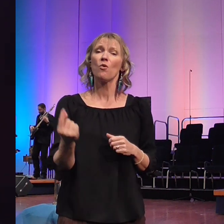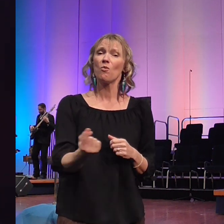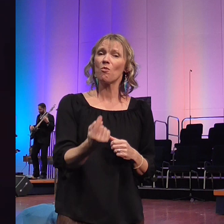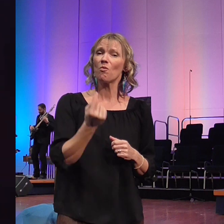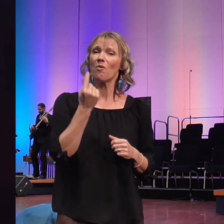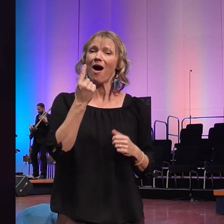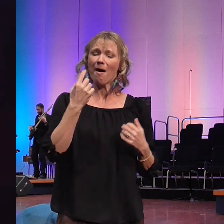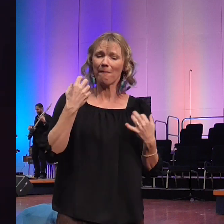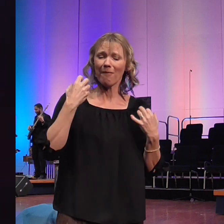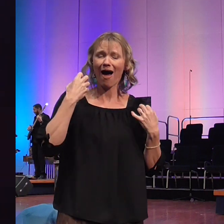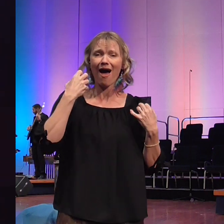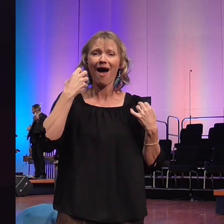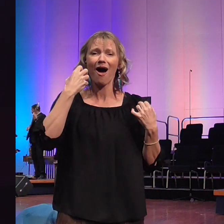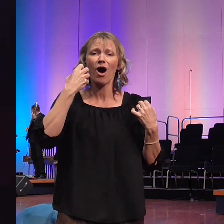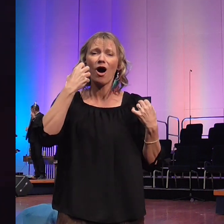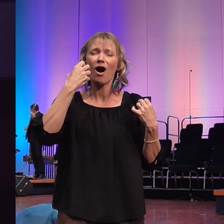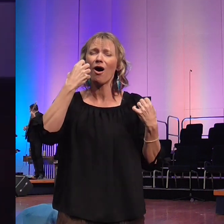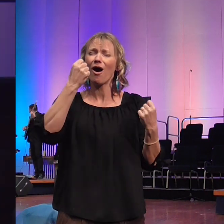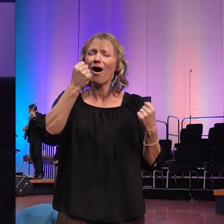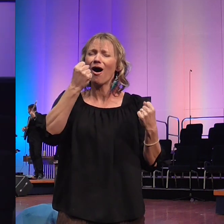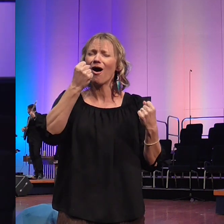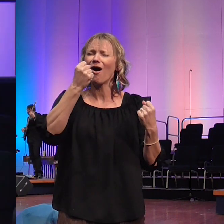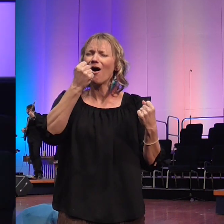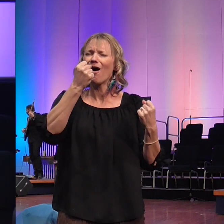one power,